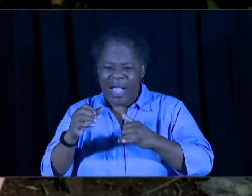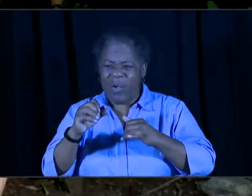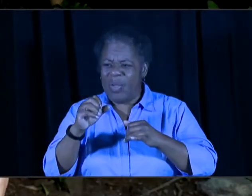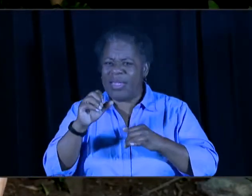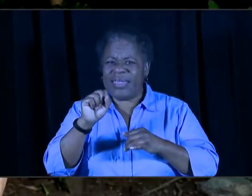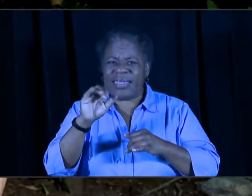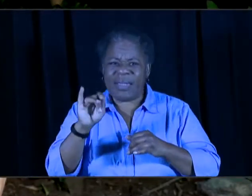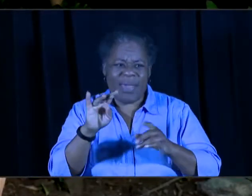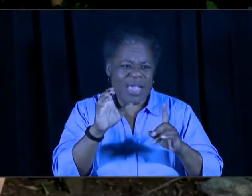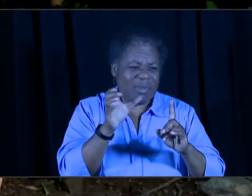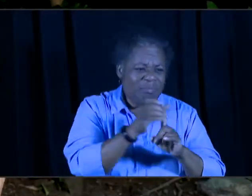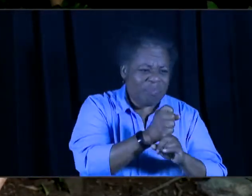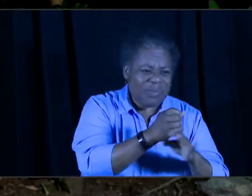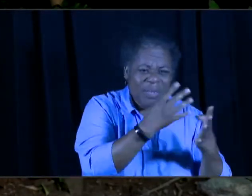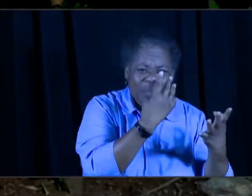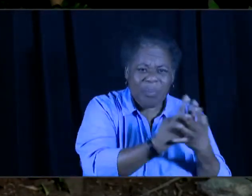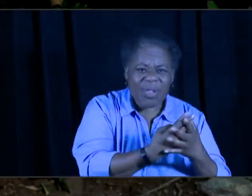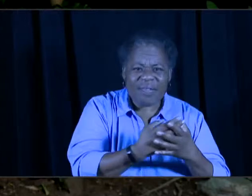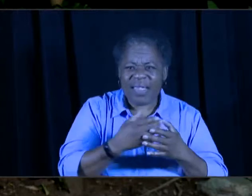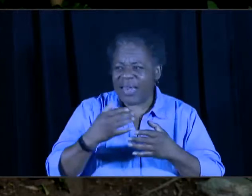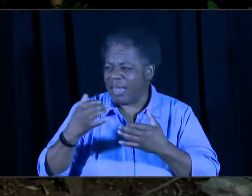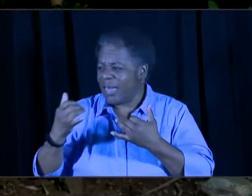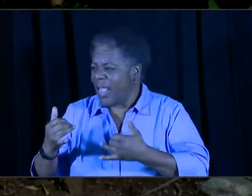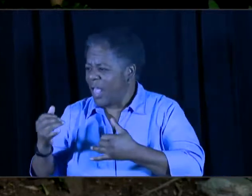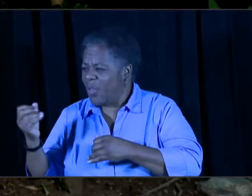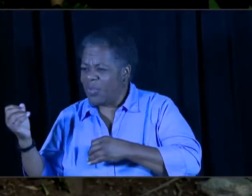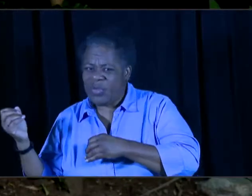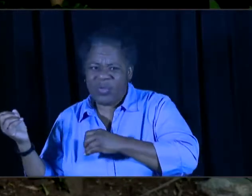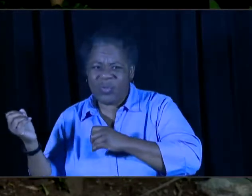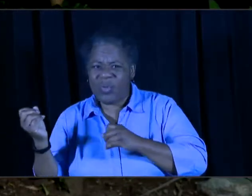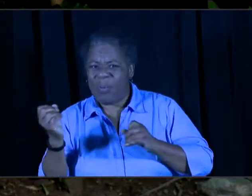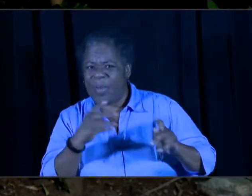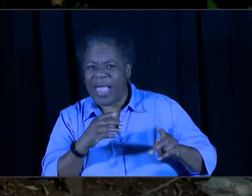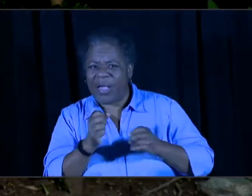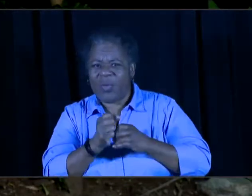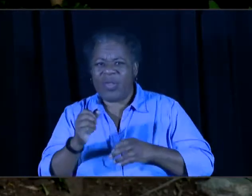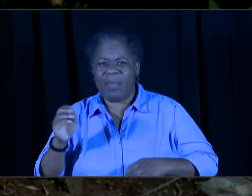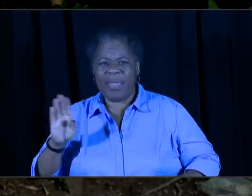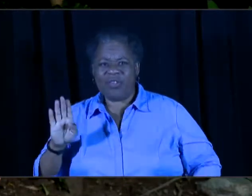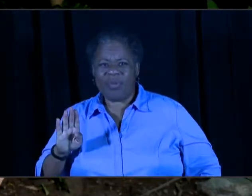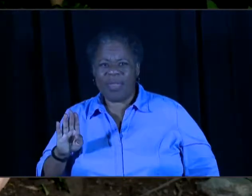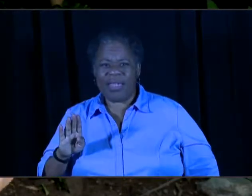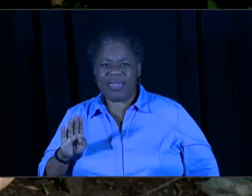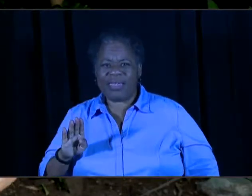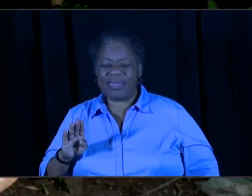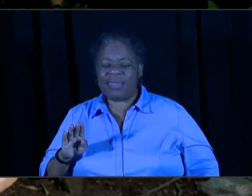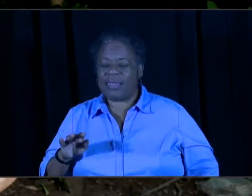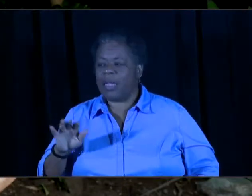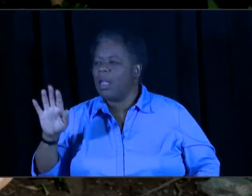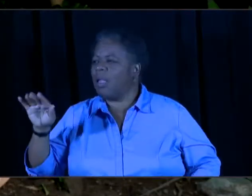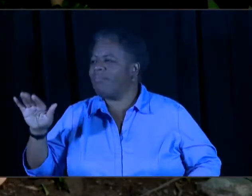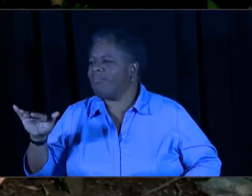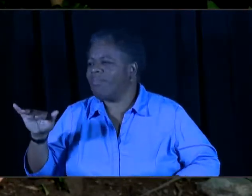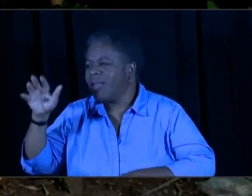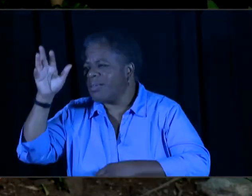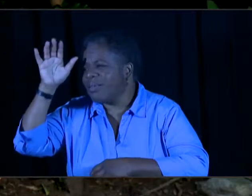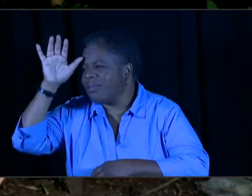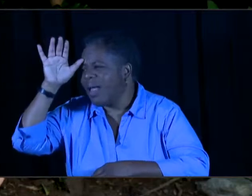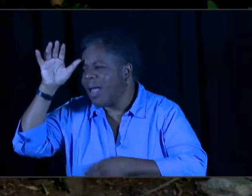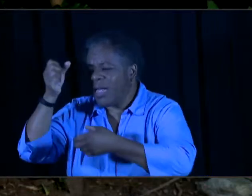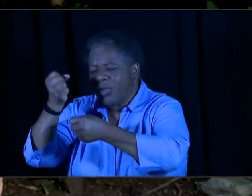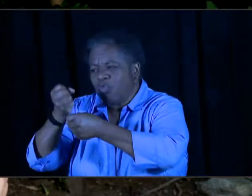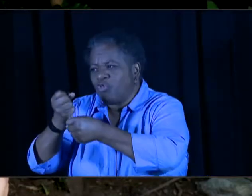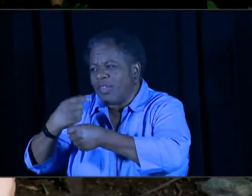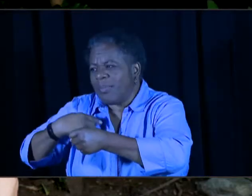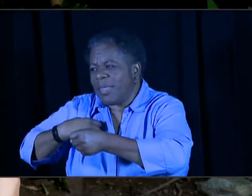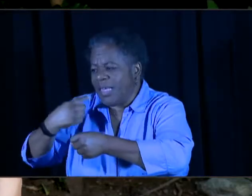man Benjamin too?" Reuben said, "Dad, trust me, we'll look after Benjamin." Jacob